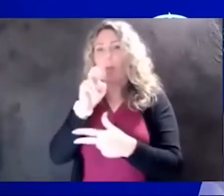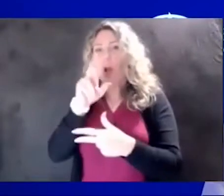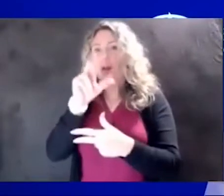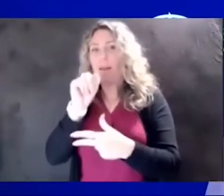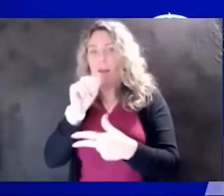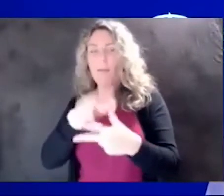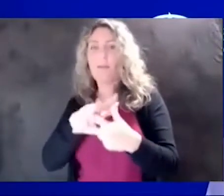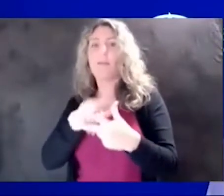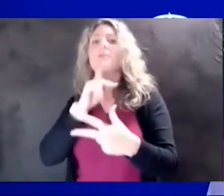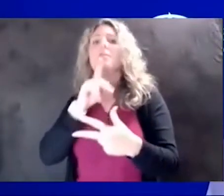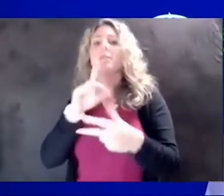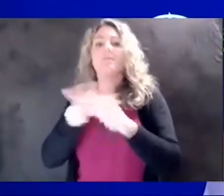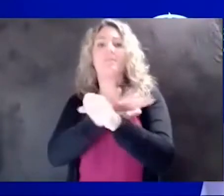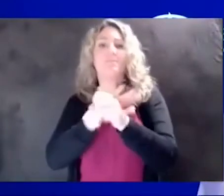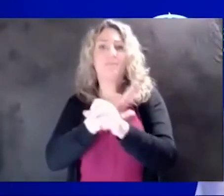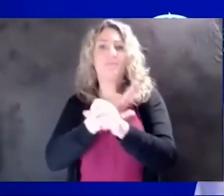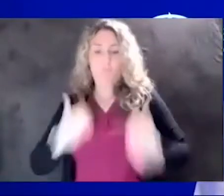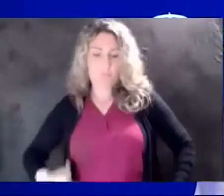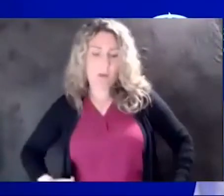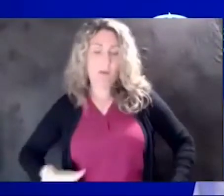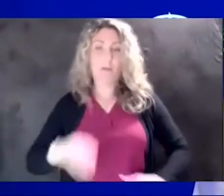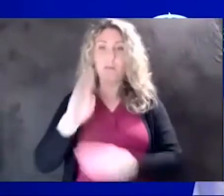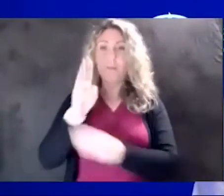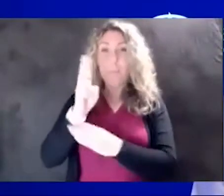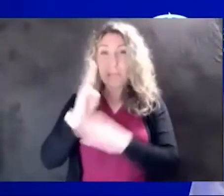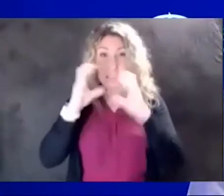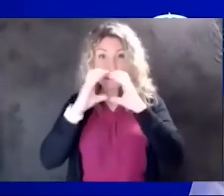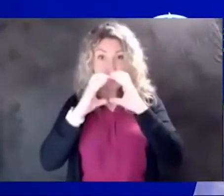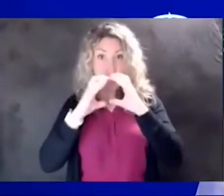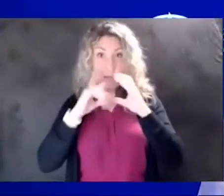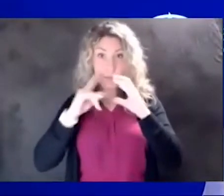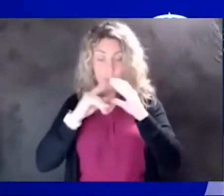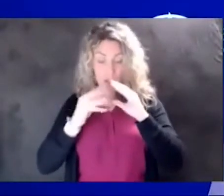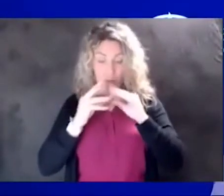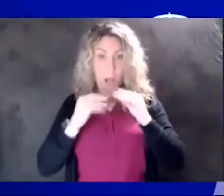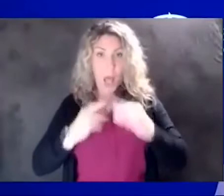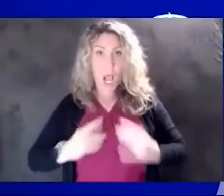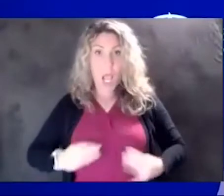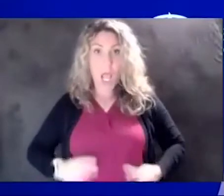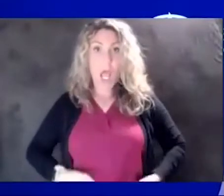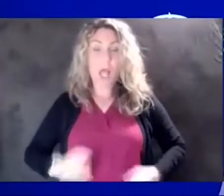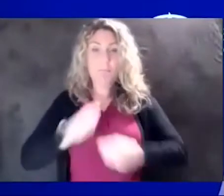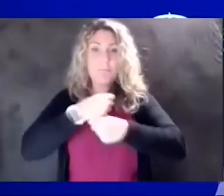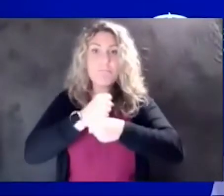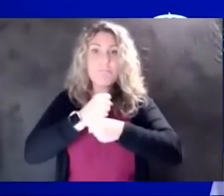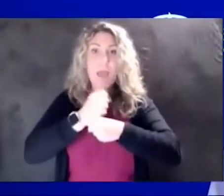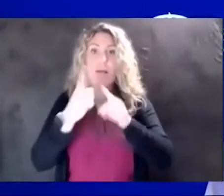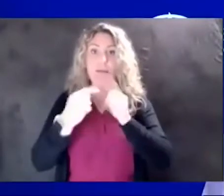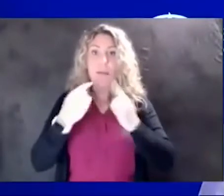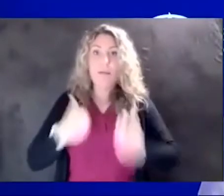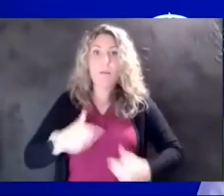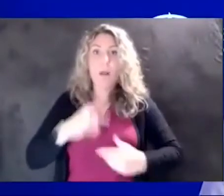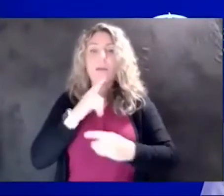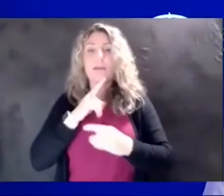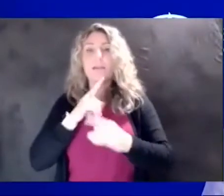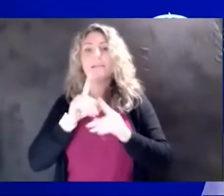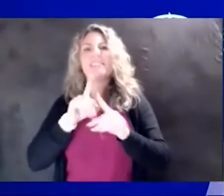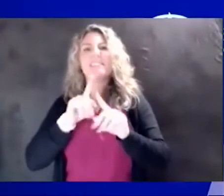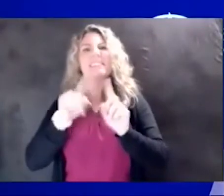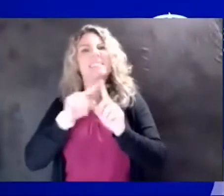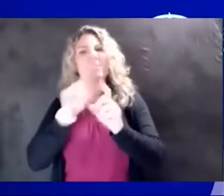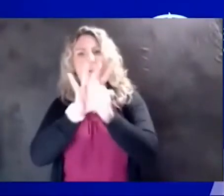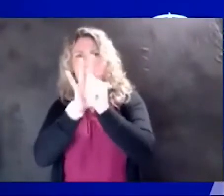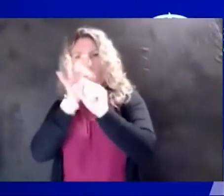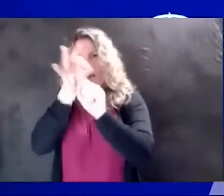full repertoire of B cells to create antibodies to different areas on the spike protein, but also the T cells that